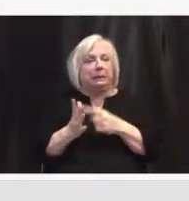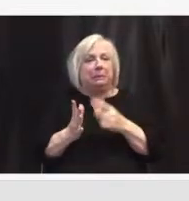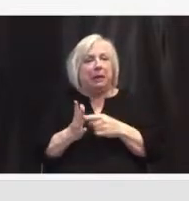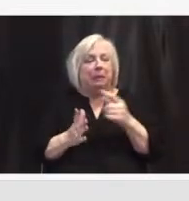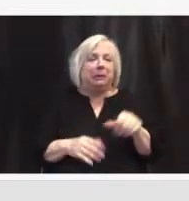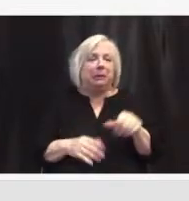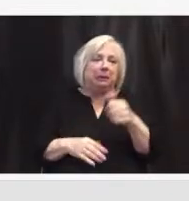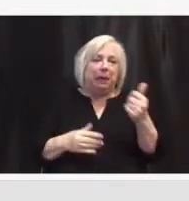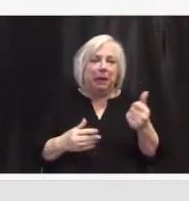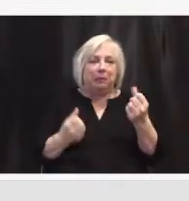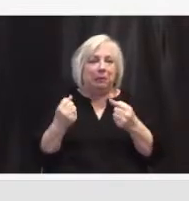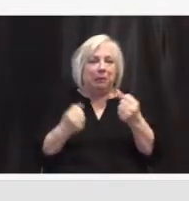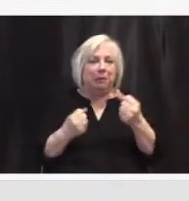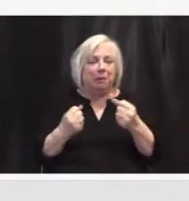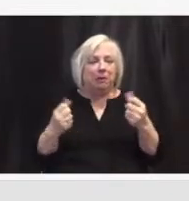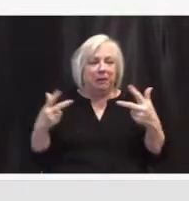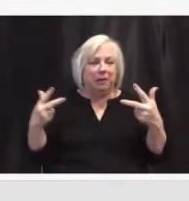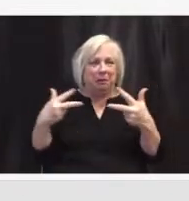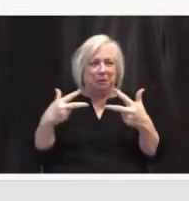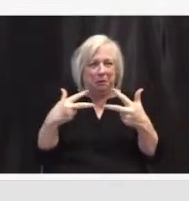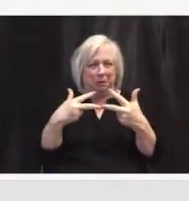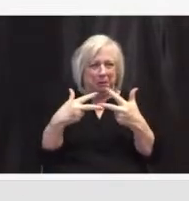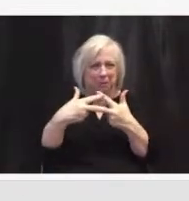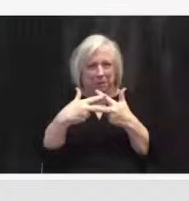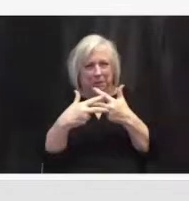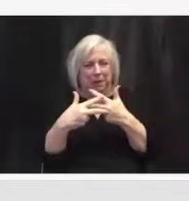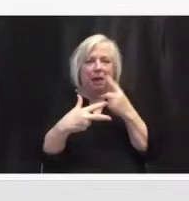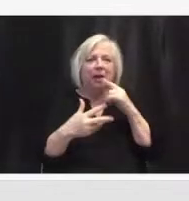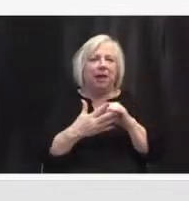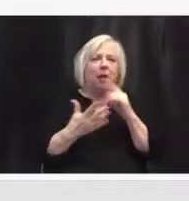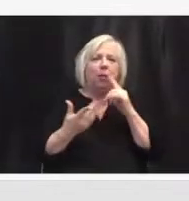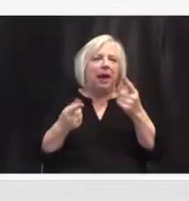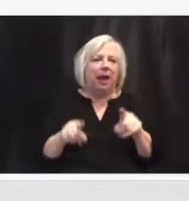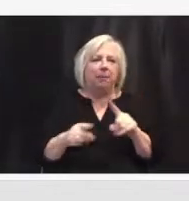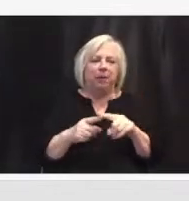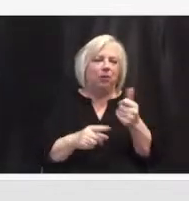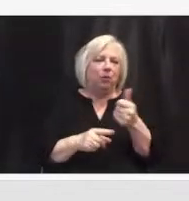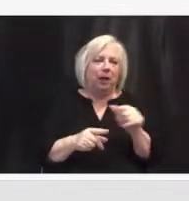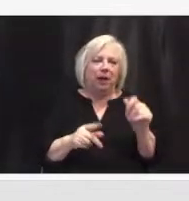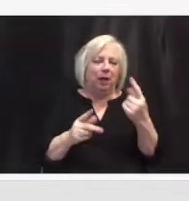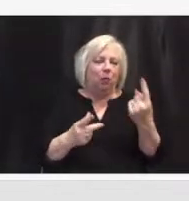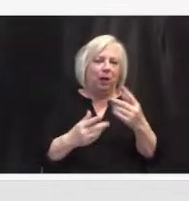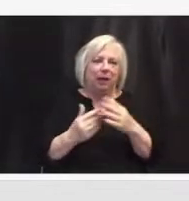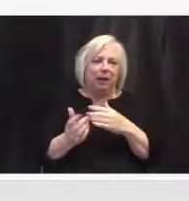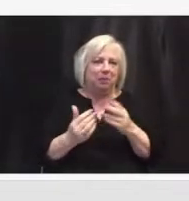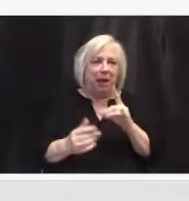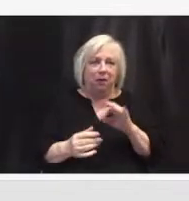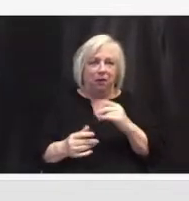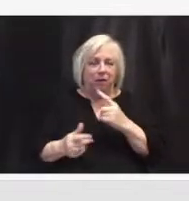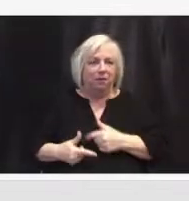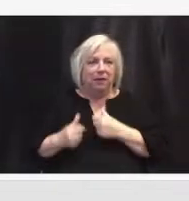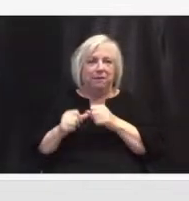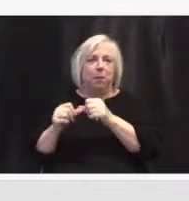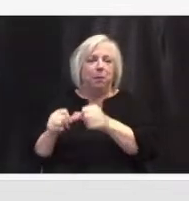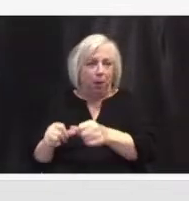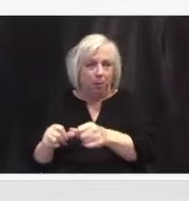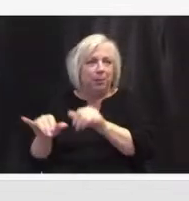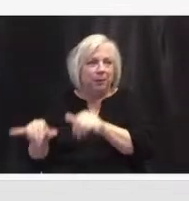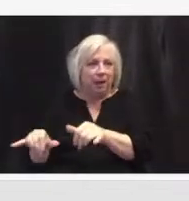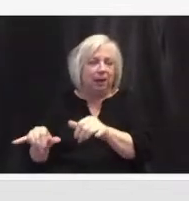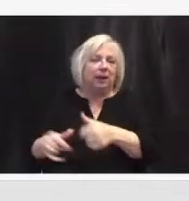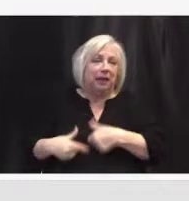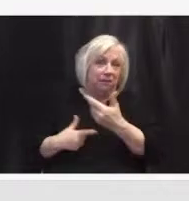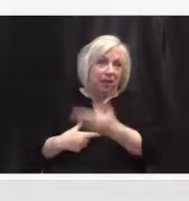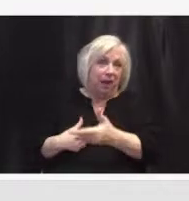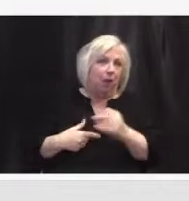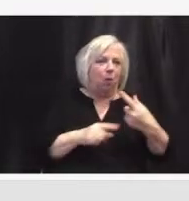other cars coming through there. And I think that would happen to anybody, whether they were a permanent resident there or whether it was a short-term